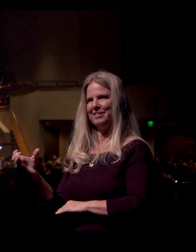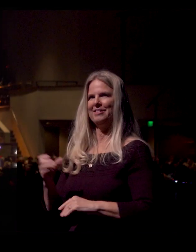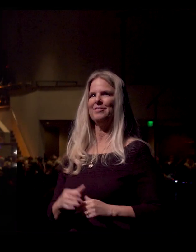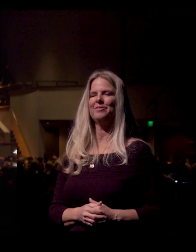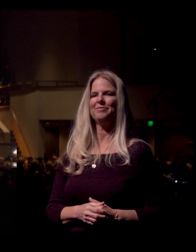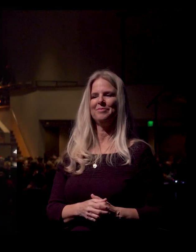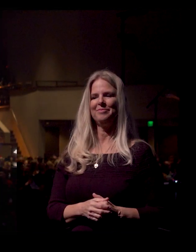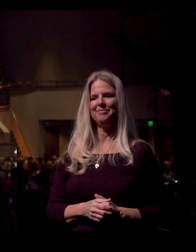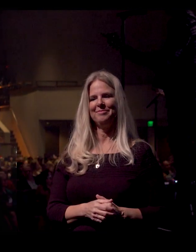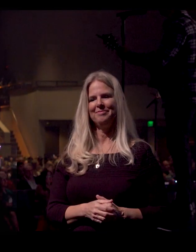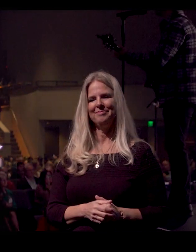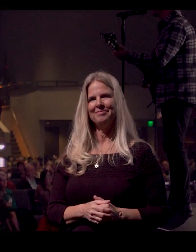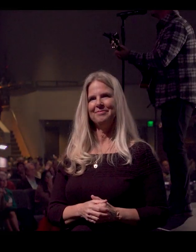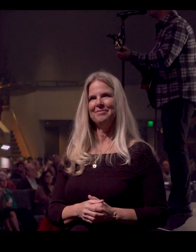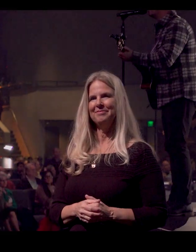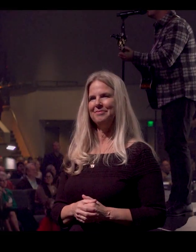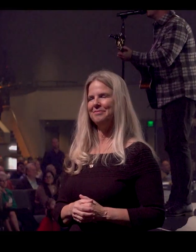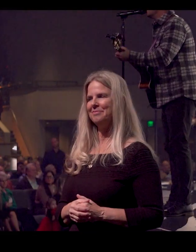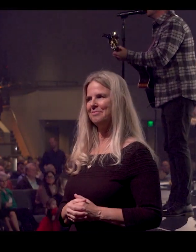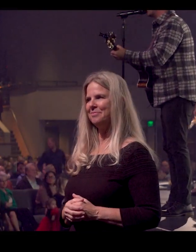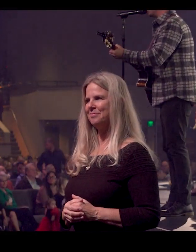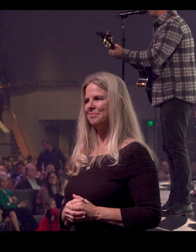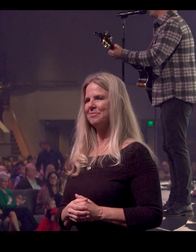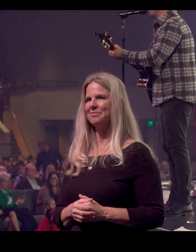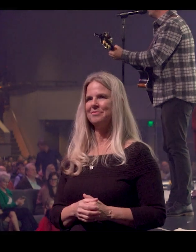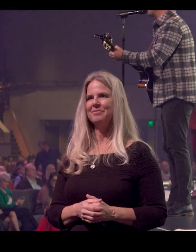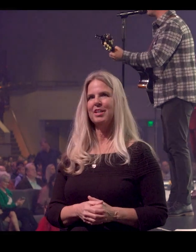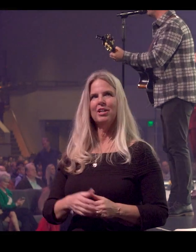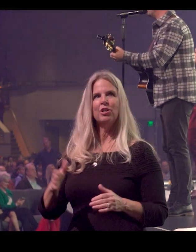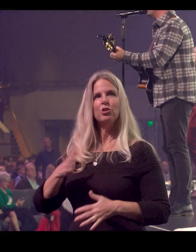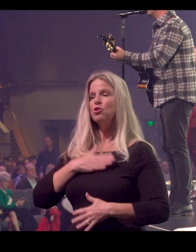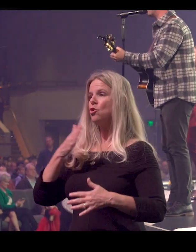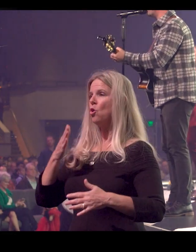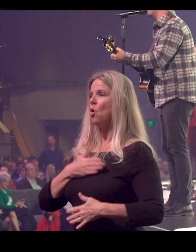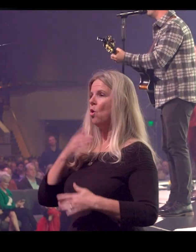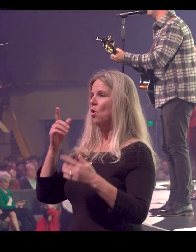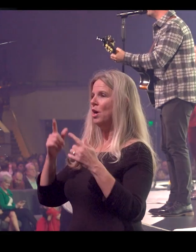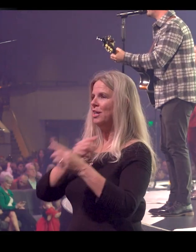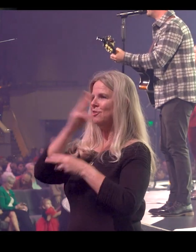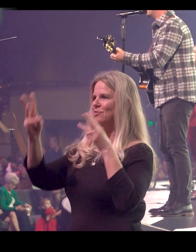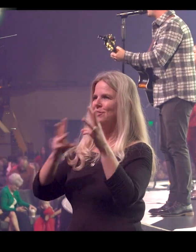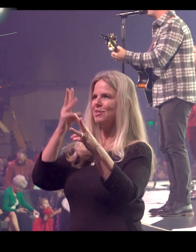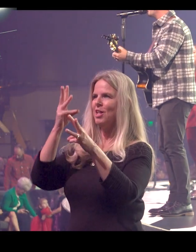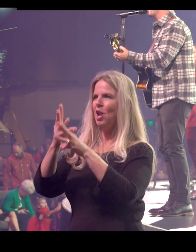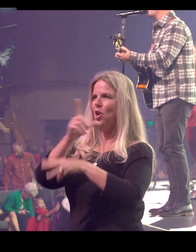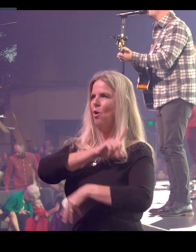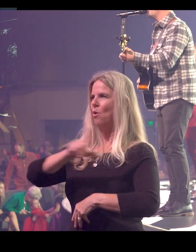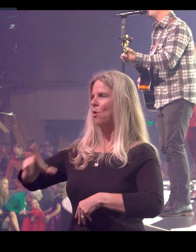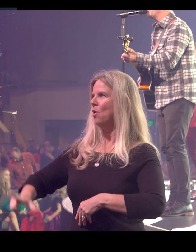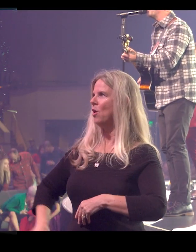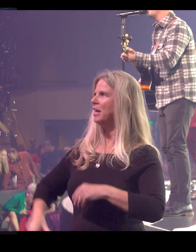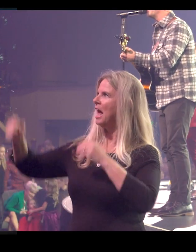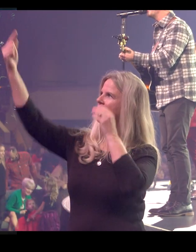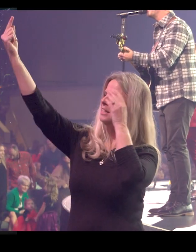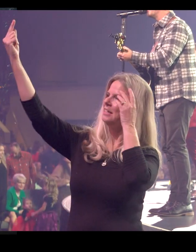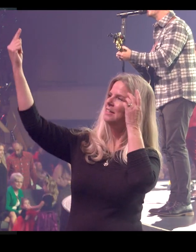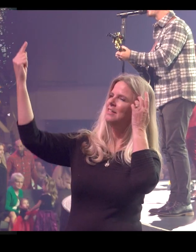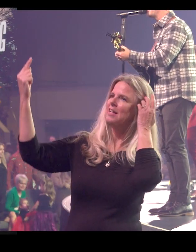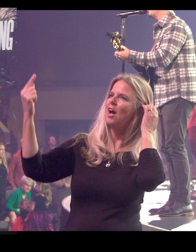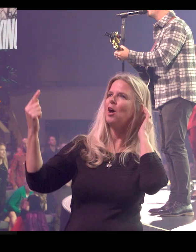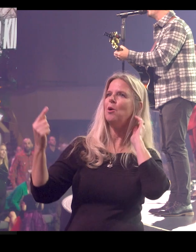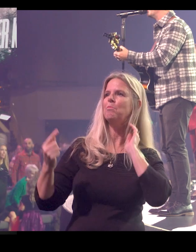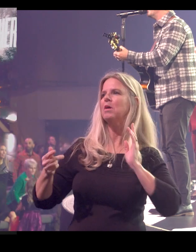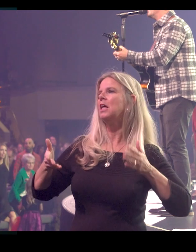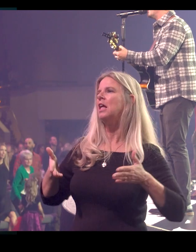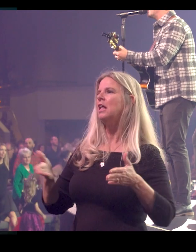Joy to the world, the Lord is come. Let earth